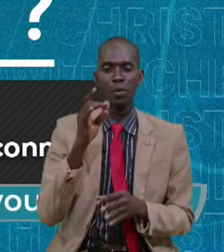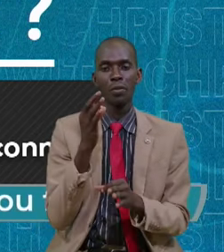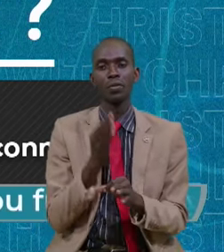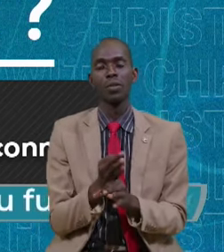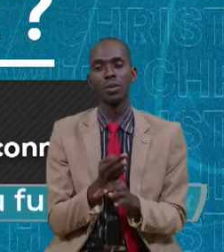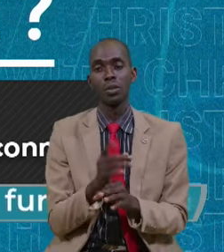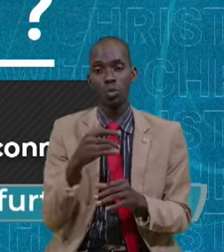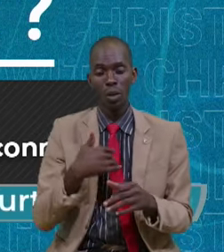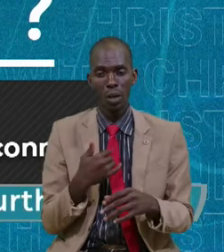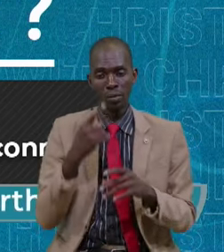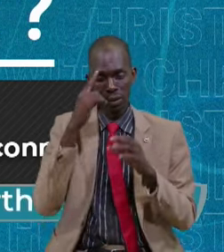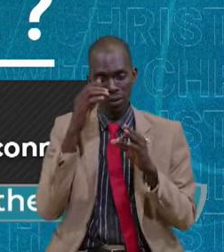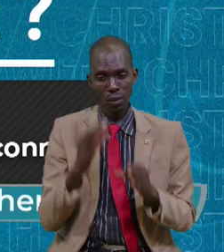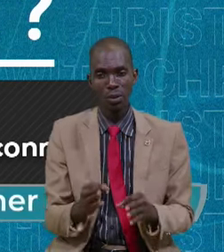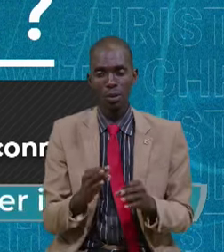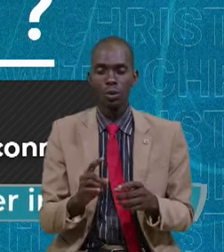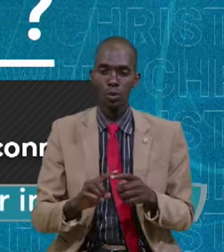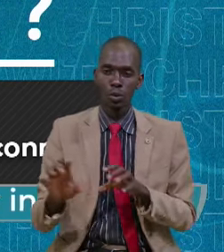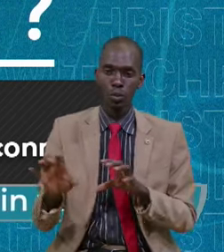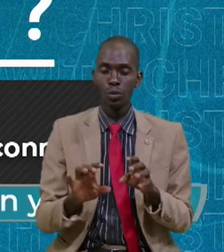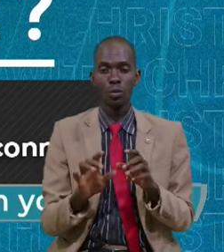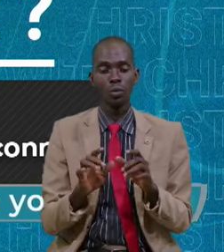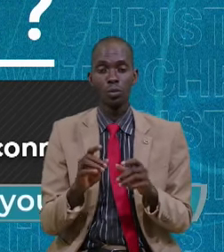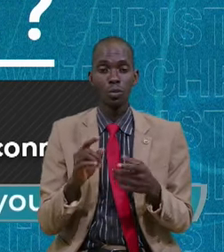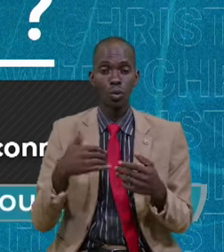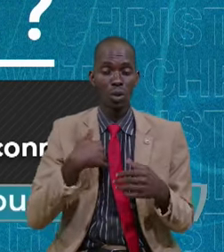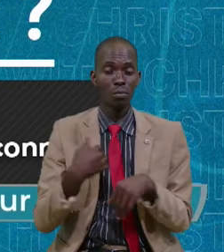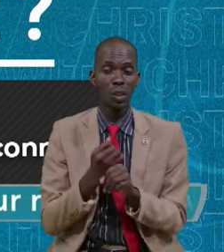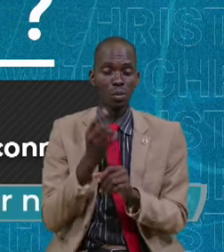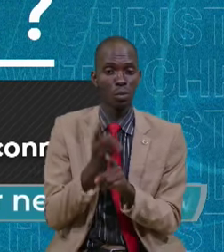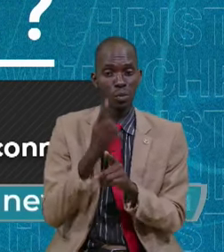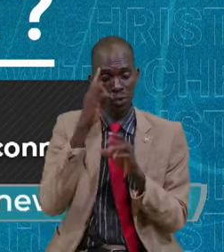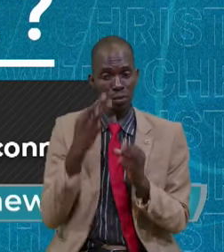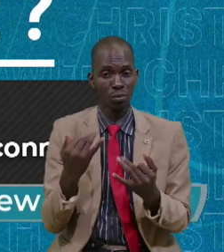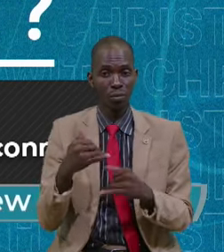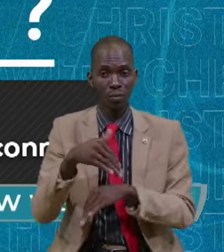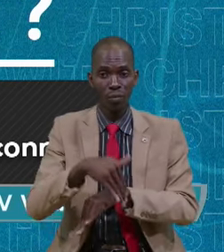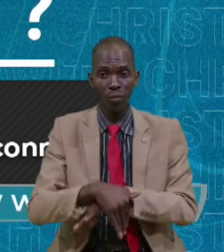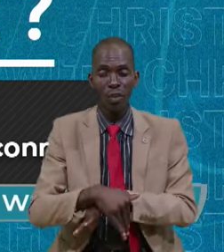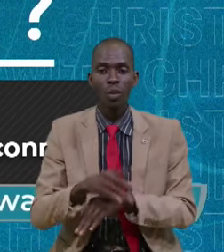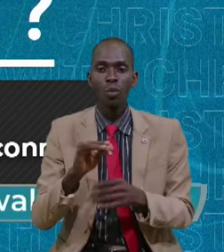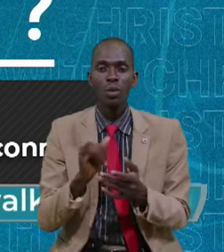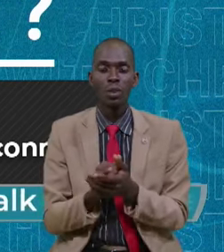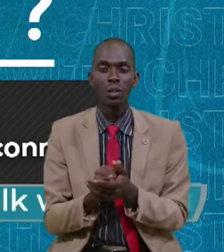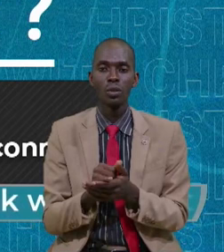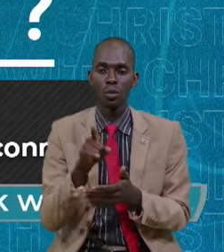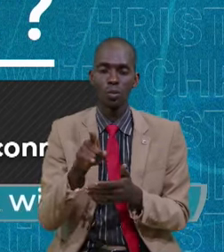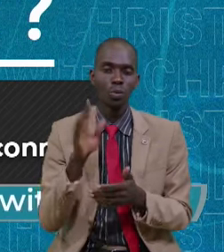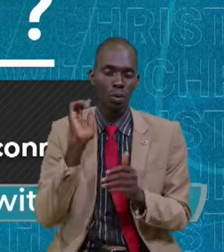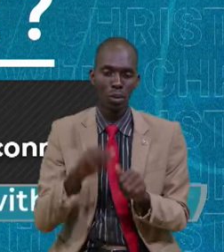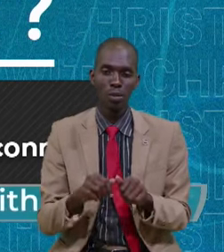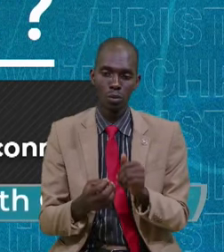tonight that will lead you on in your new walk and newfound faith